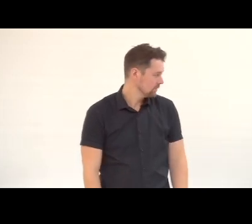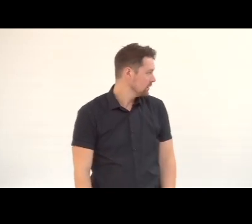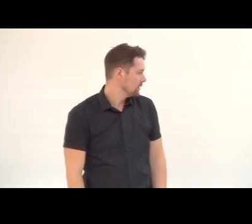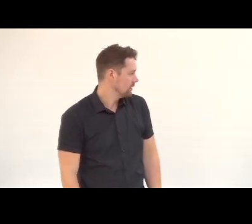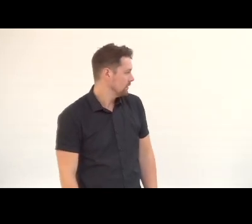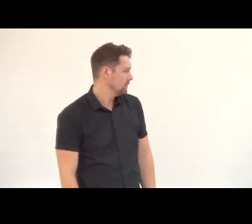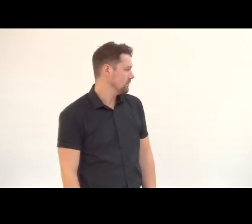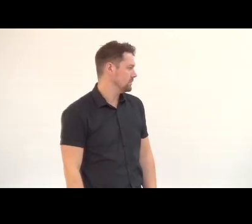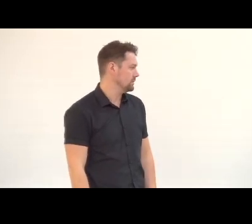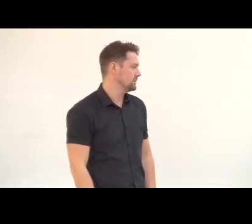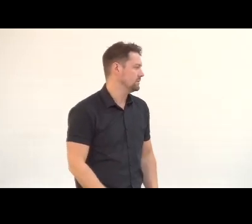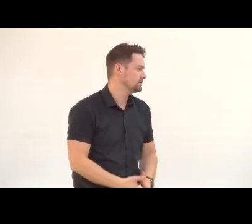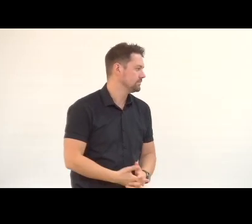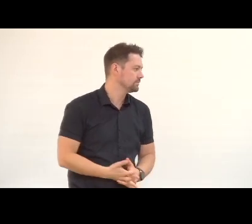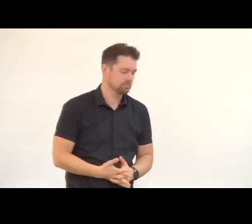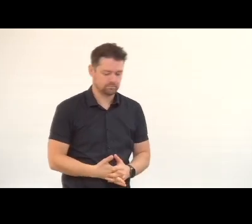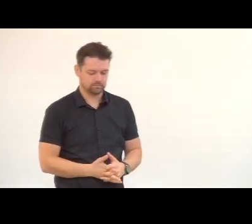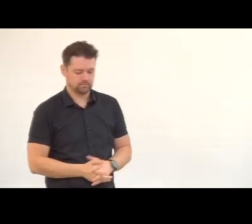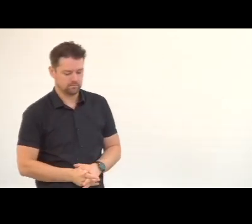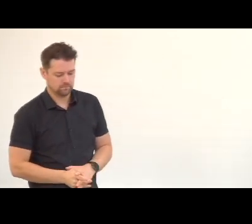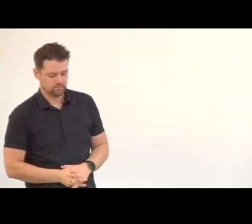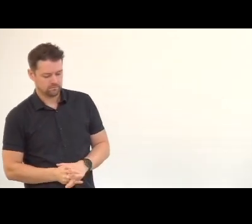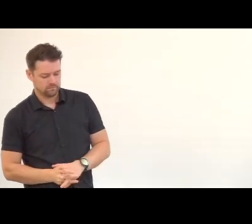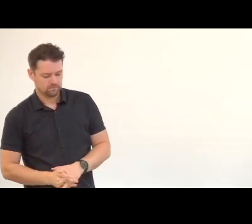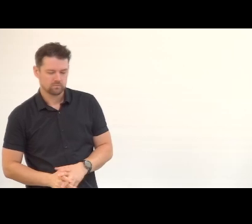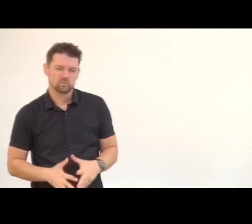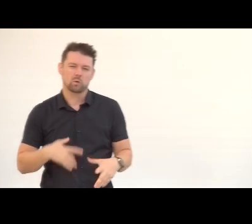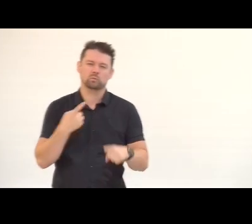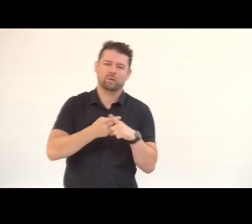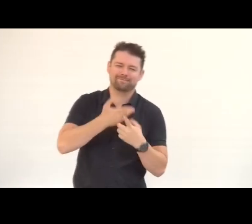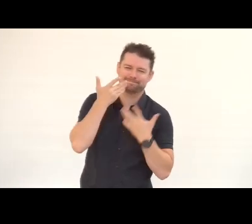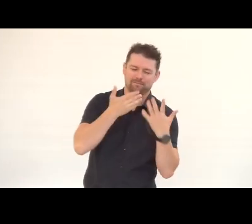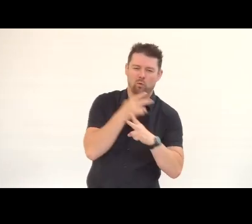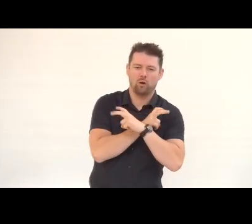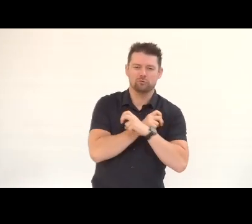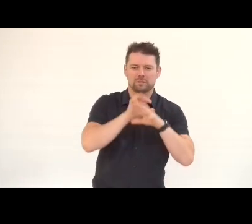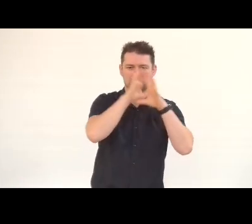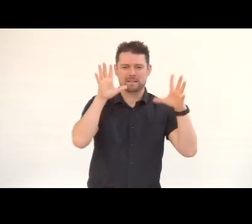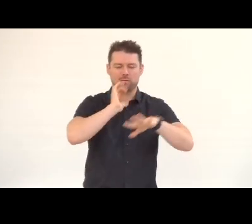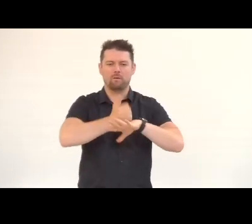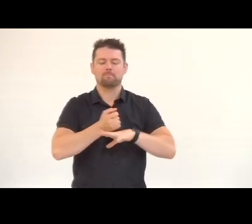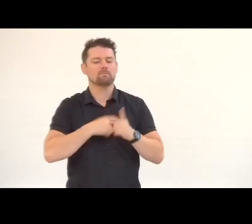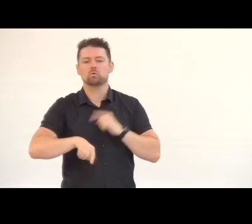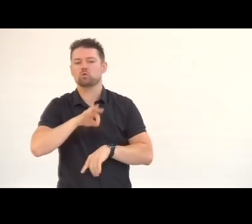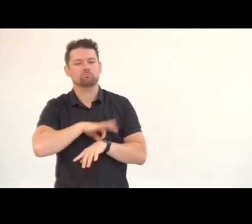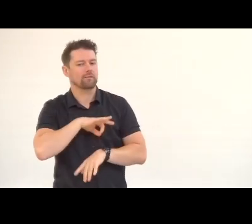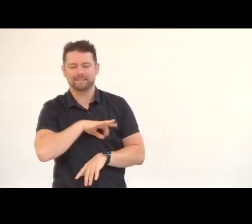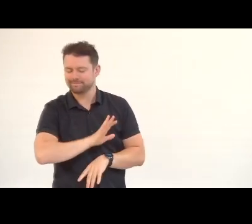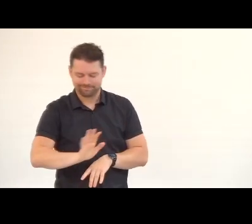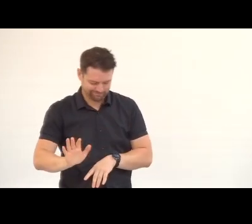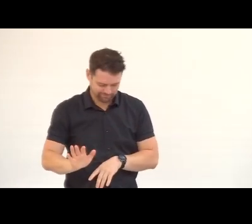slides. You just nod to me and I'll... Okay. Perfect. So, quick overview about the Austrian Space Forum. We are a non-profit organization. We are